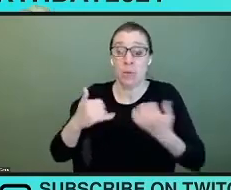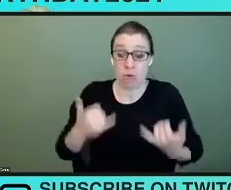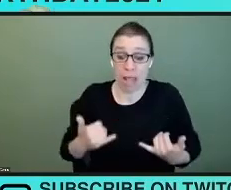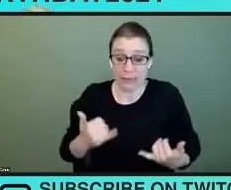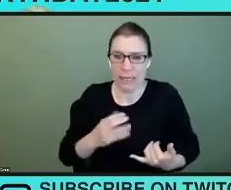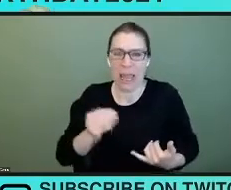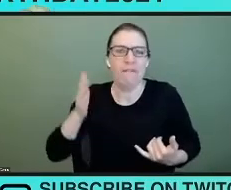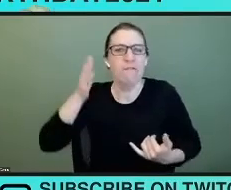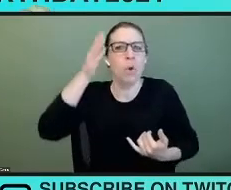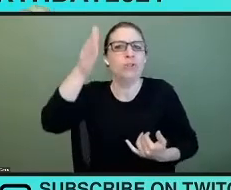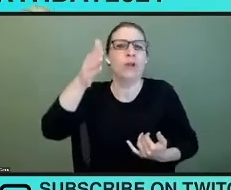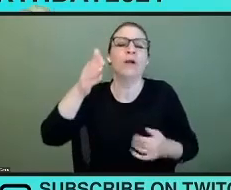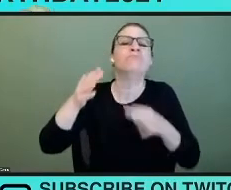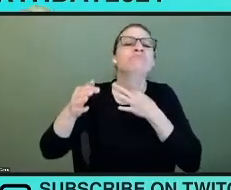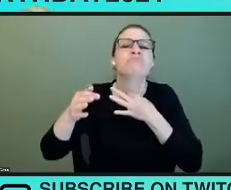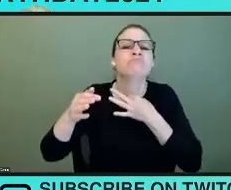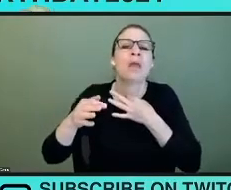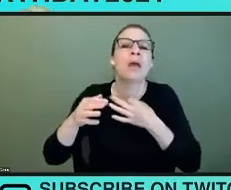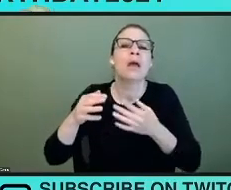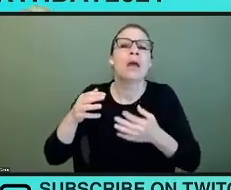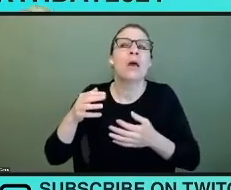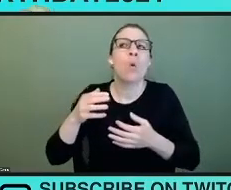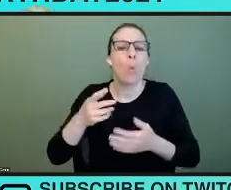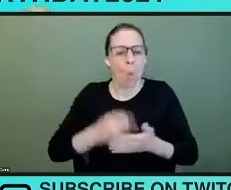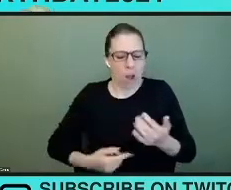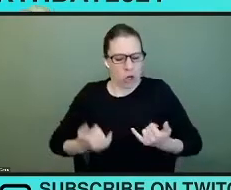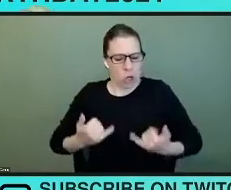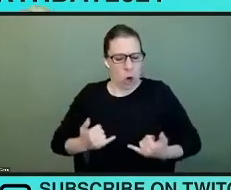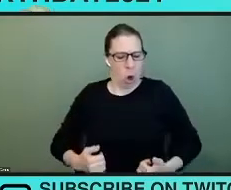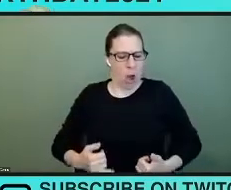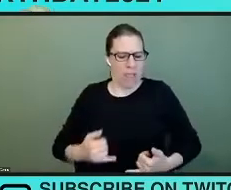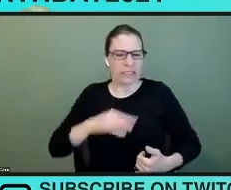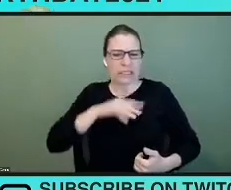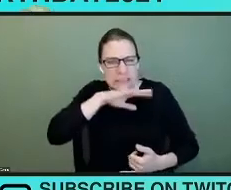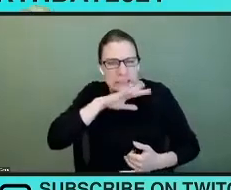that we can mitigate emissions that are currently existing right now?